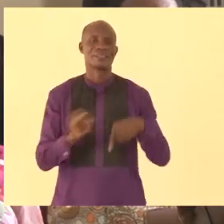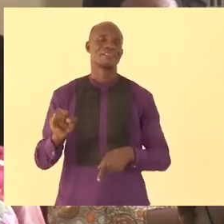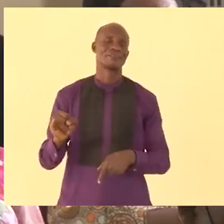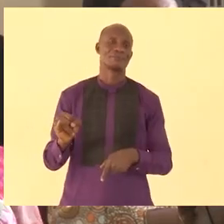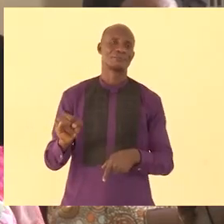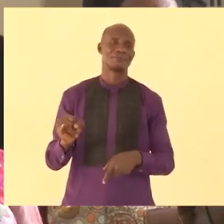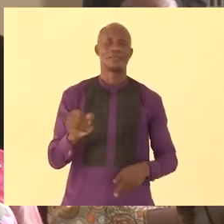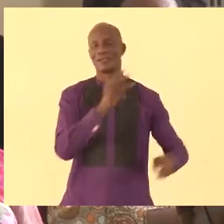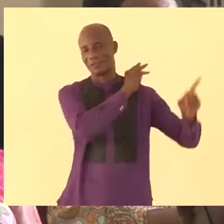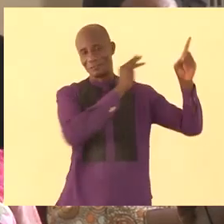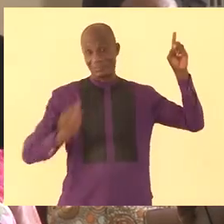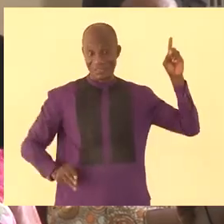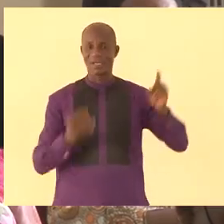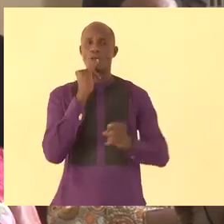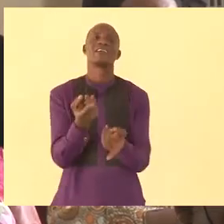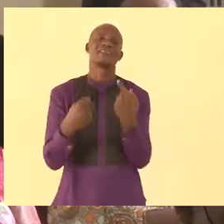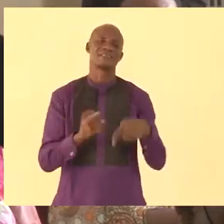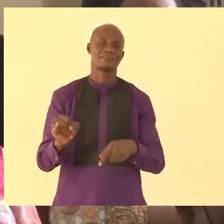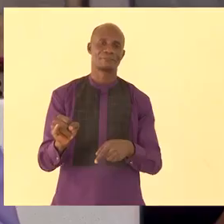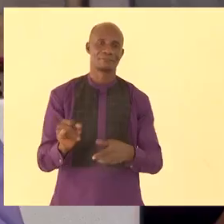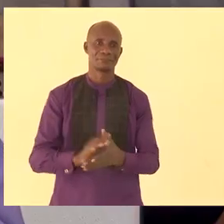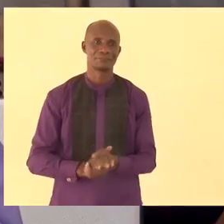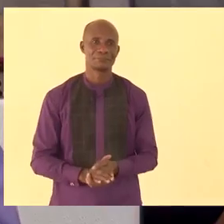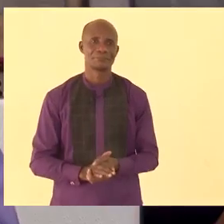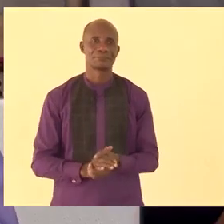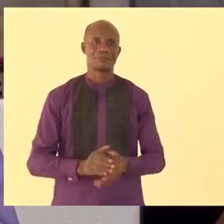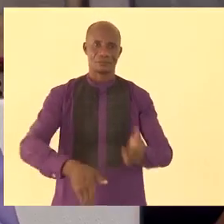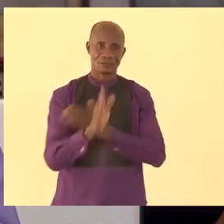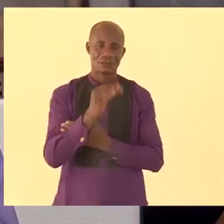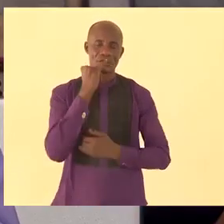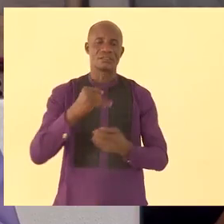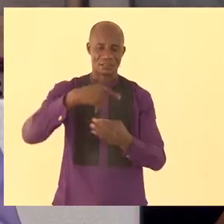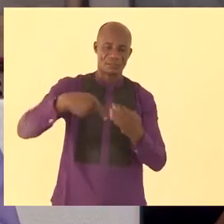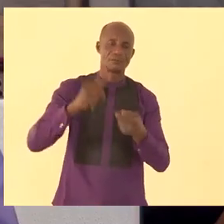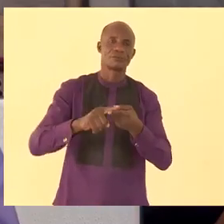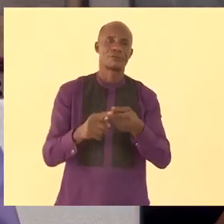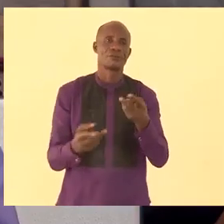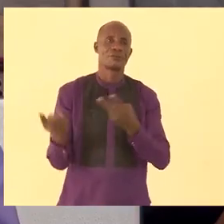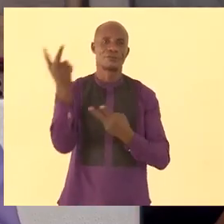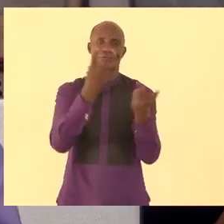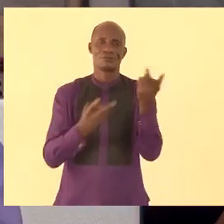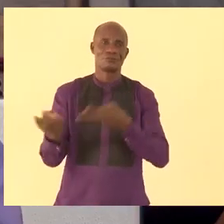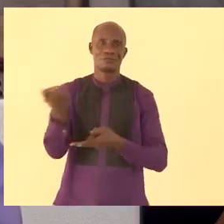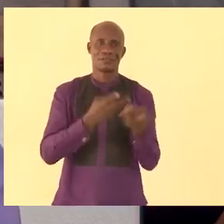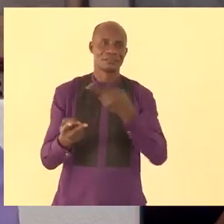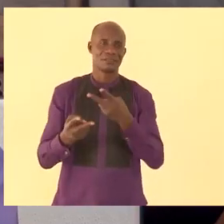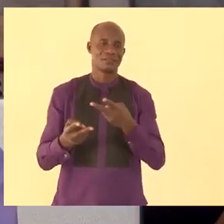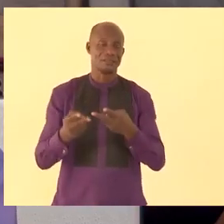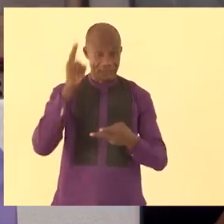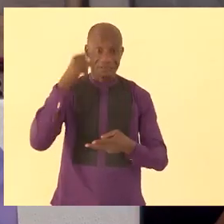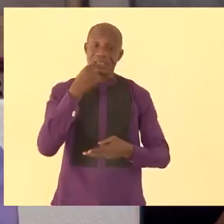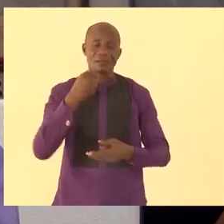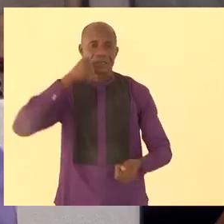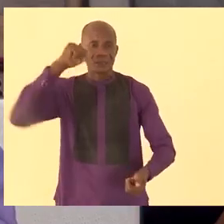coming. The Messiah is coming. God is about to visit his people. He says, daughters of